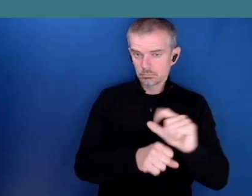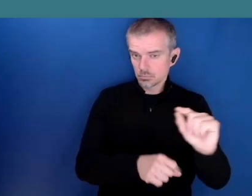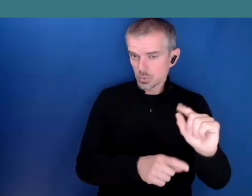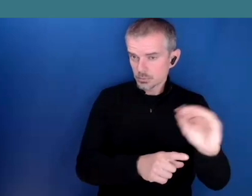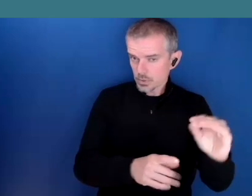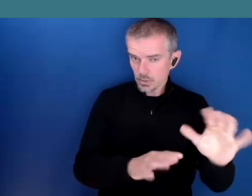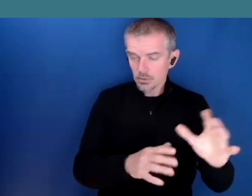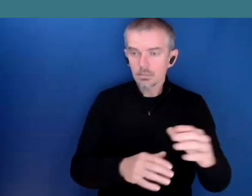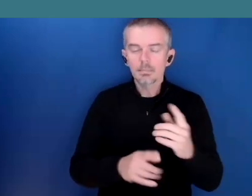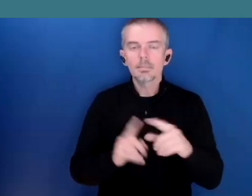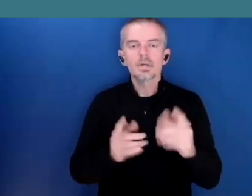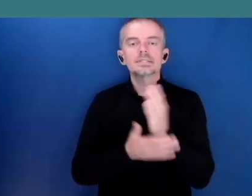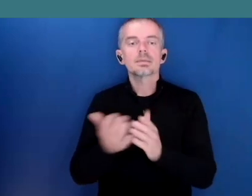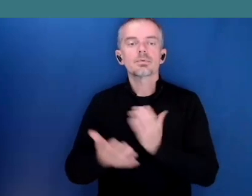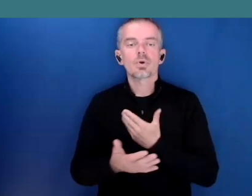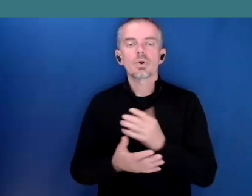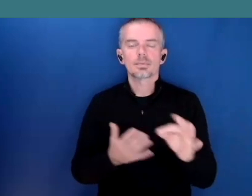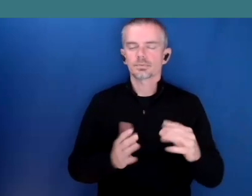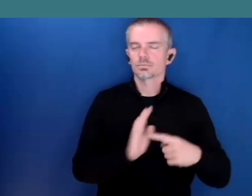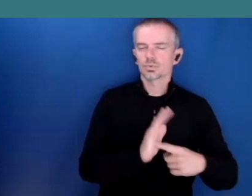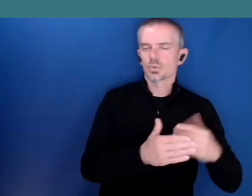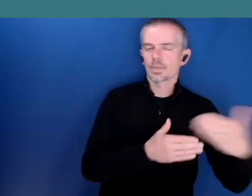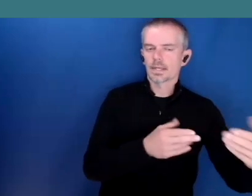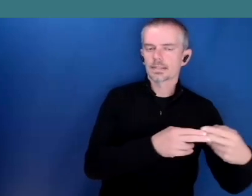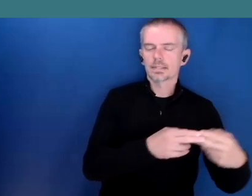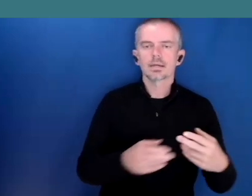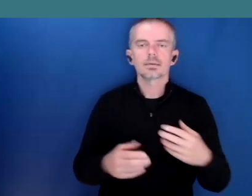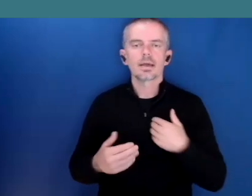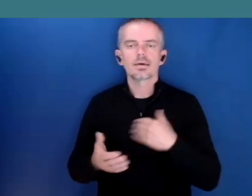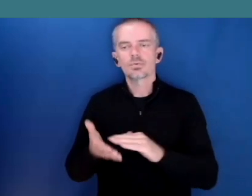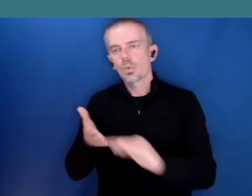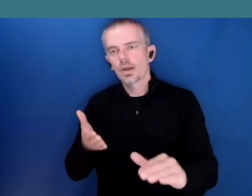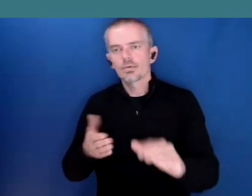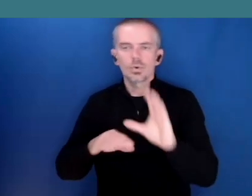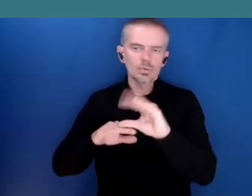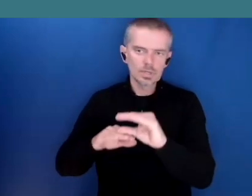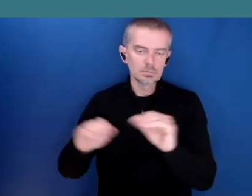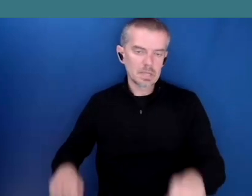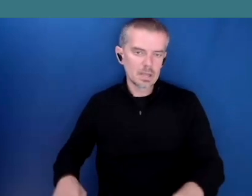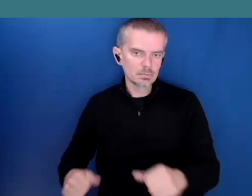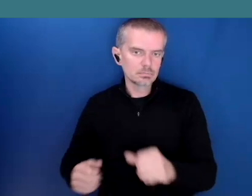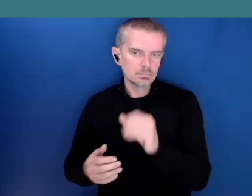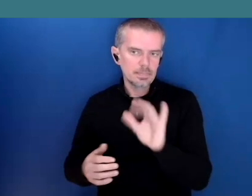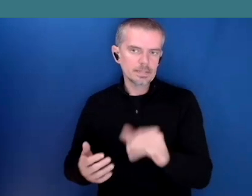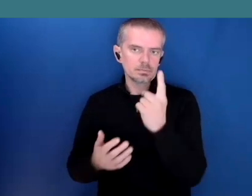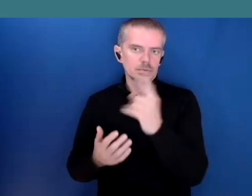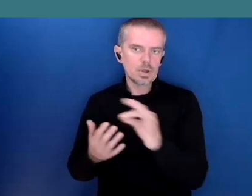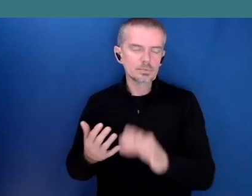is some of our options for perhaps a waiver or reduction. But then also match is